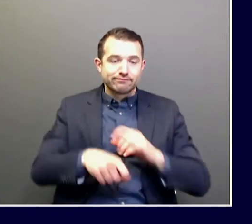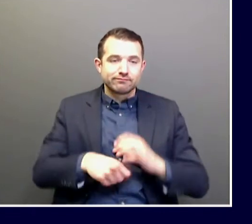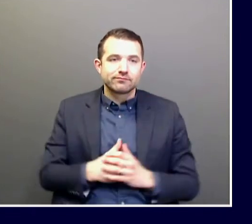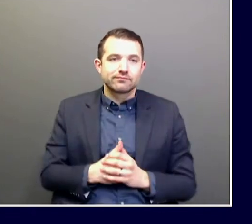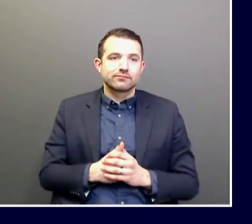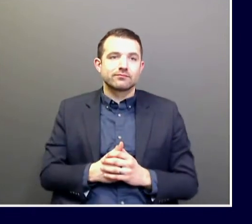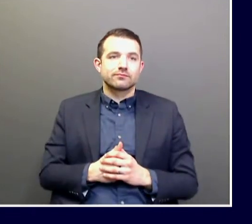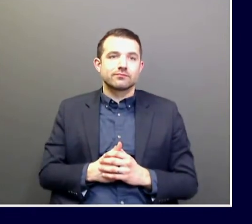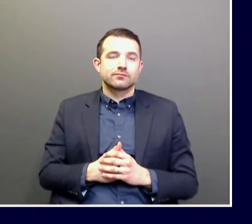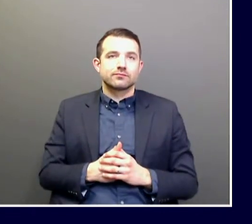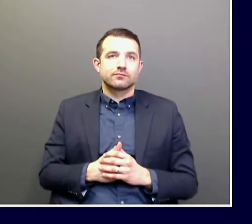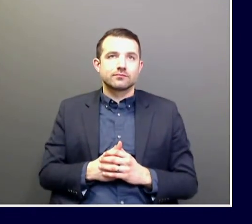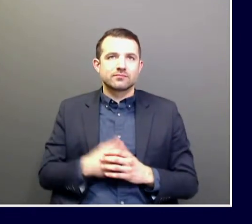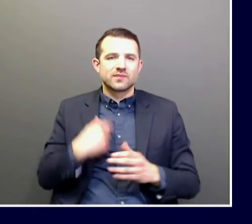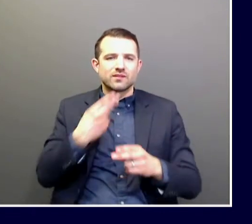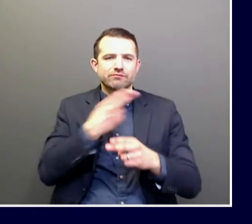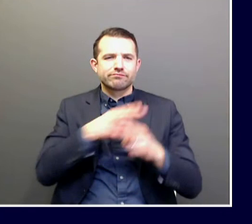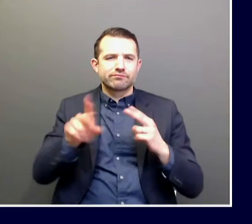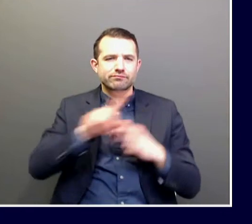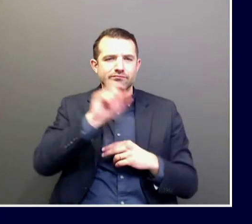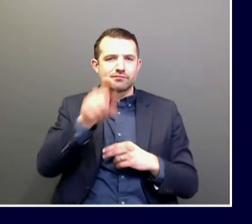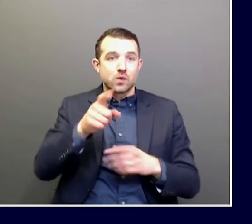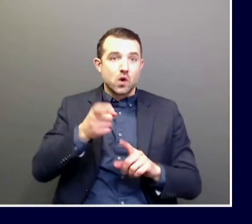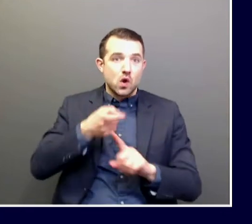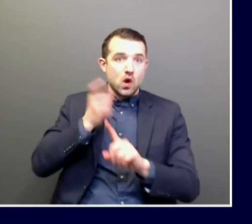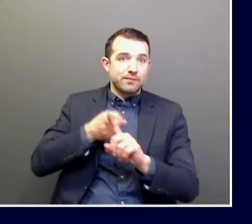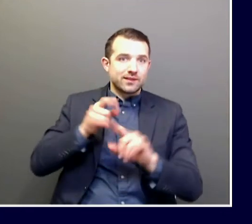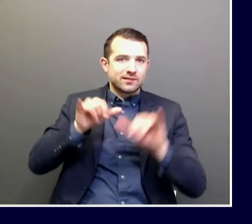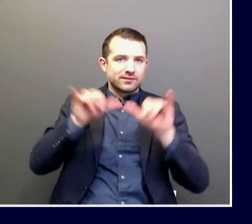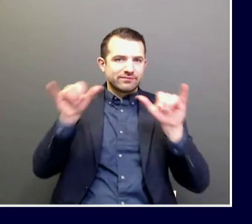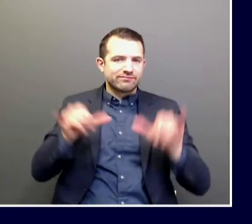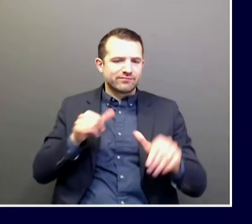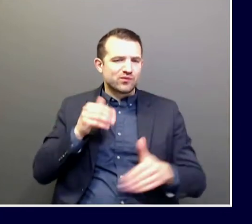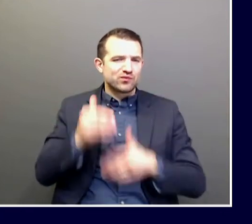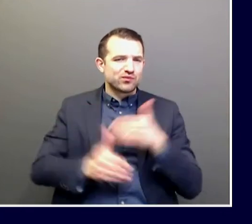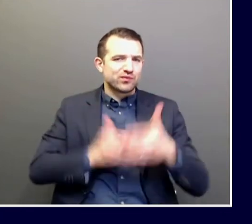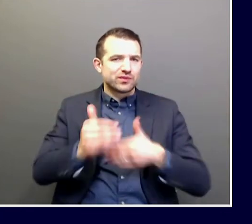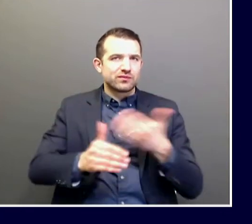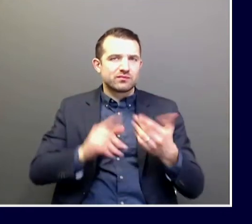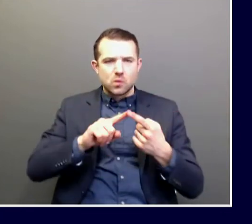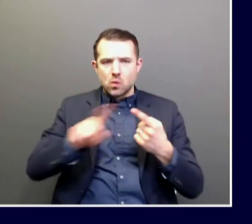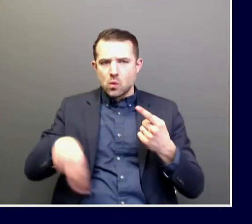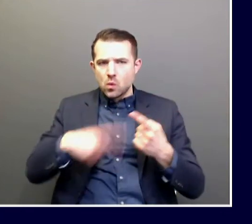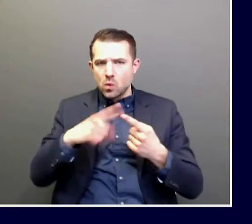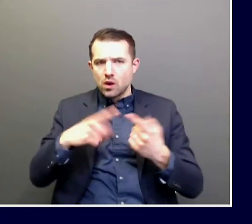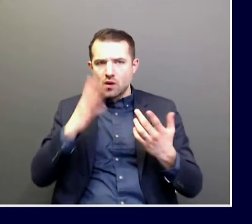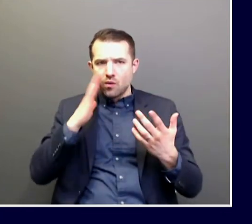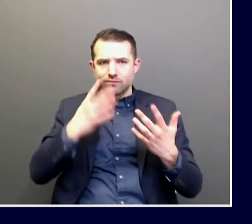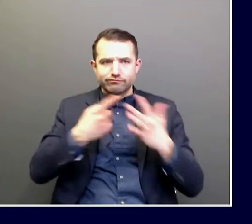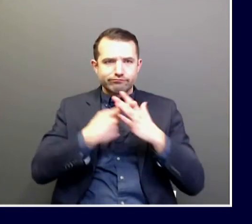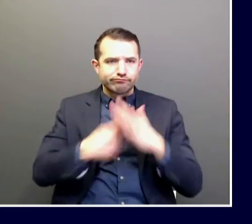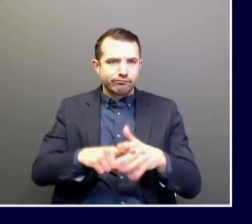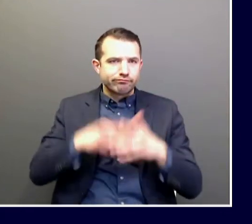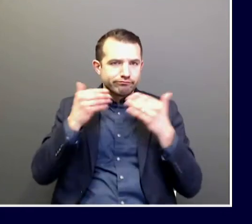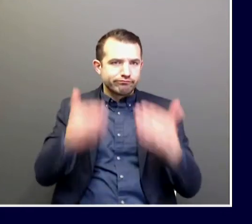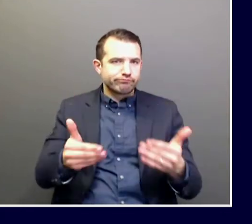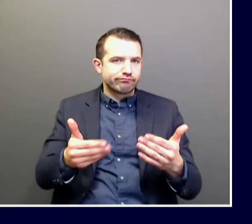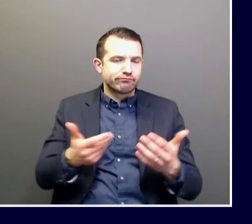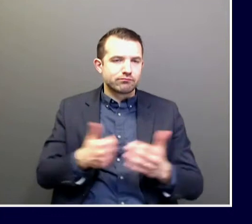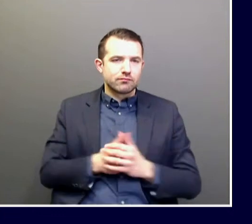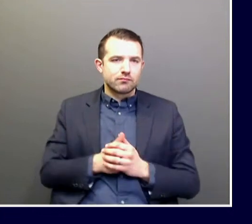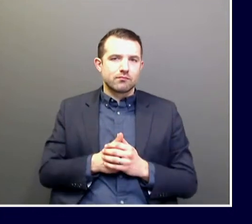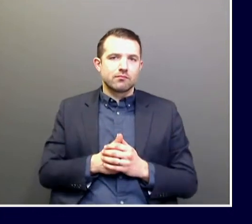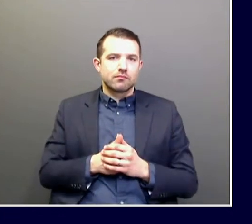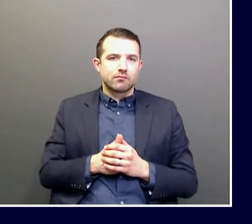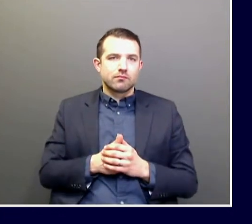The automated process, do you have a sense of when that will happen? Are we talking like a couple weeks